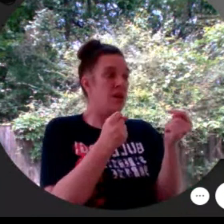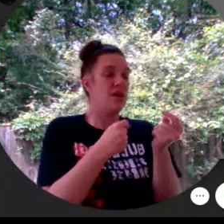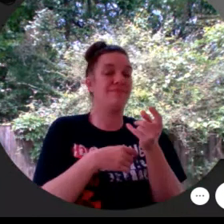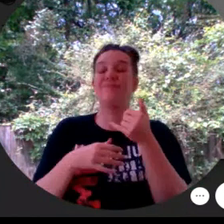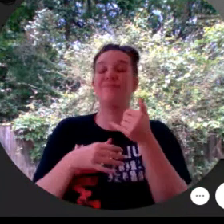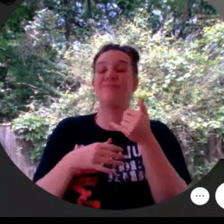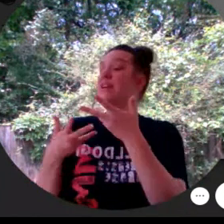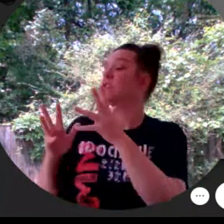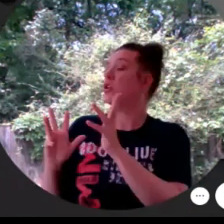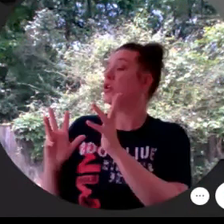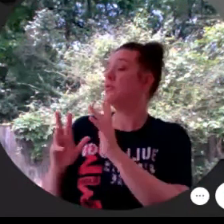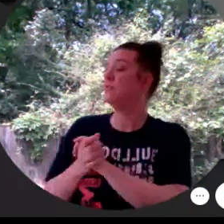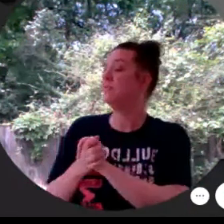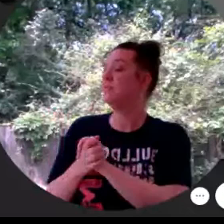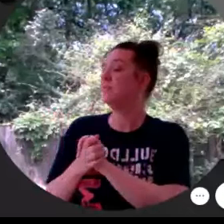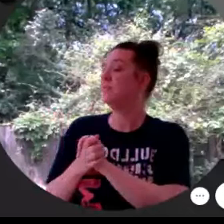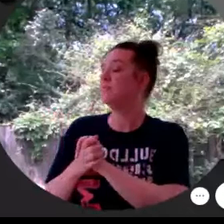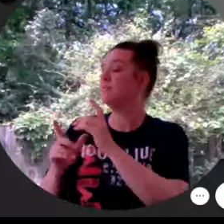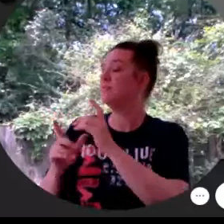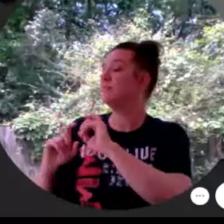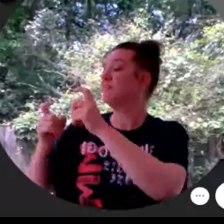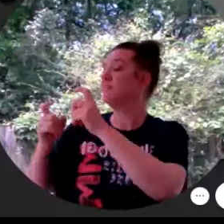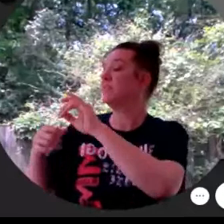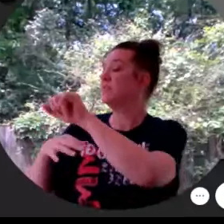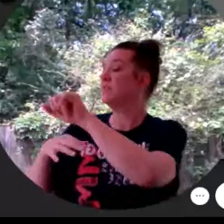and Sharon my love.